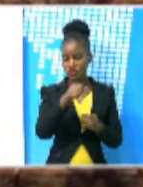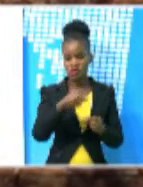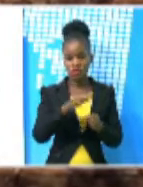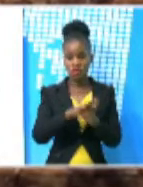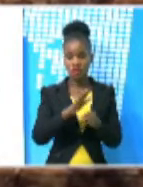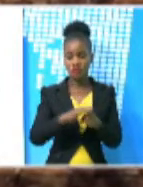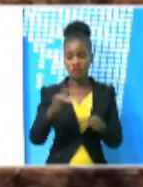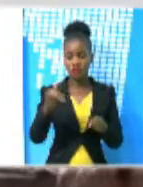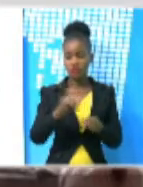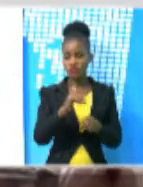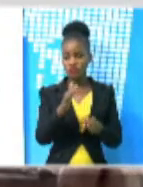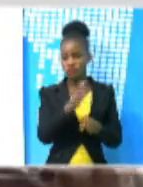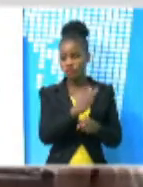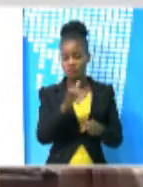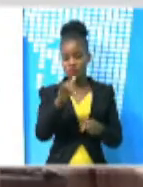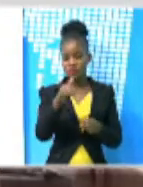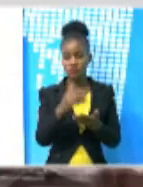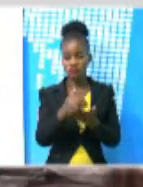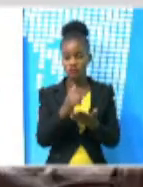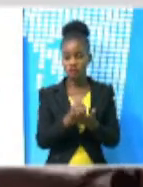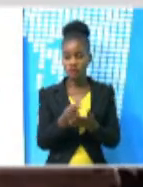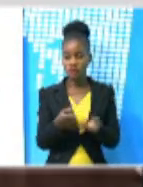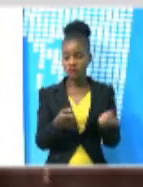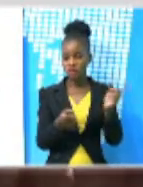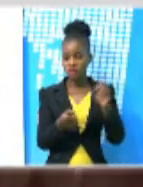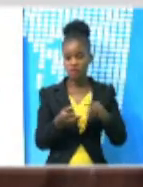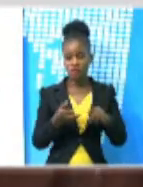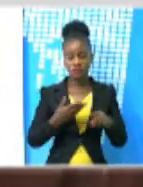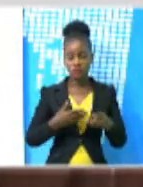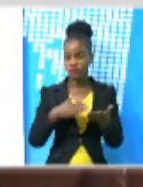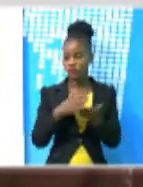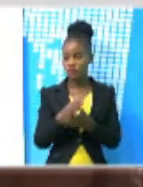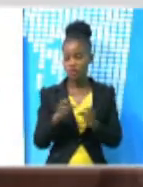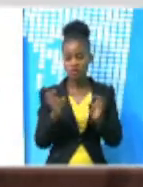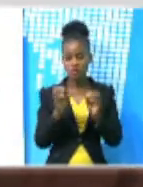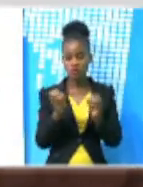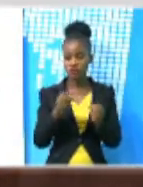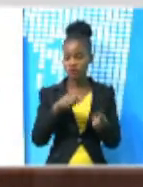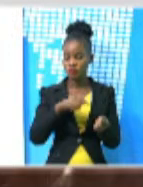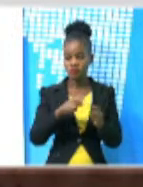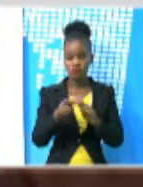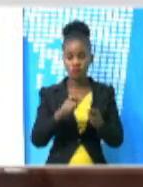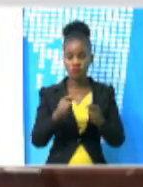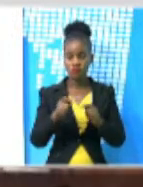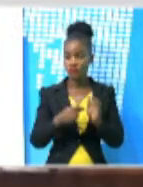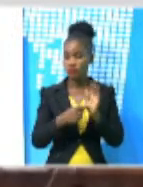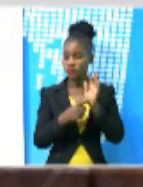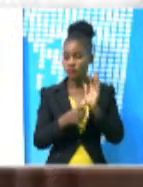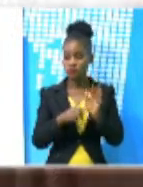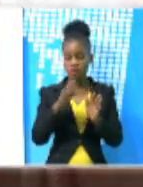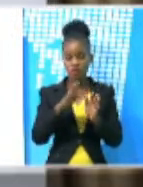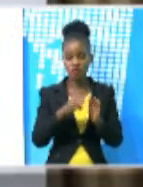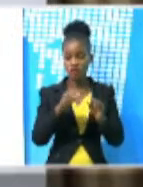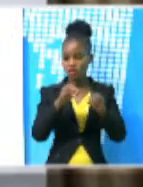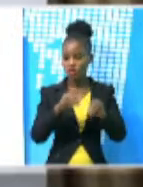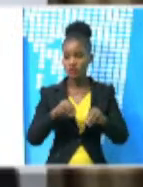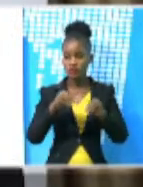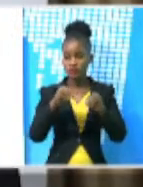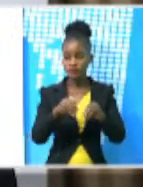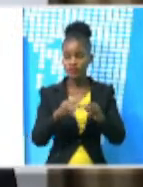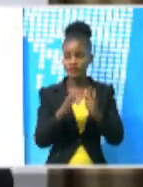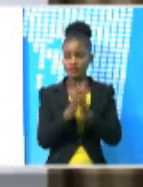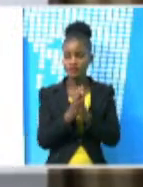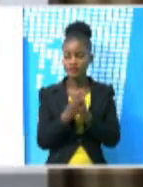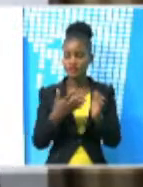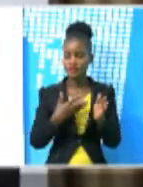exploited, despite the existence of a consortium, as the factor itself contested in the light of rudimentary agriculture. So actually we should